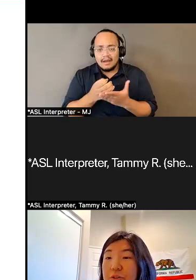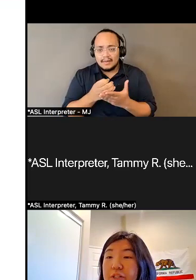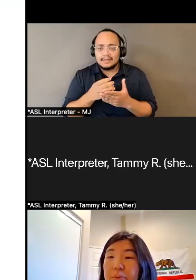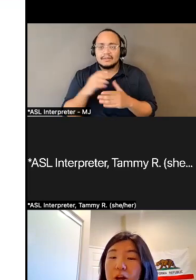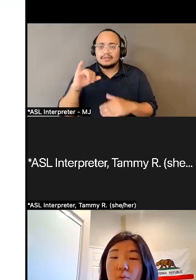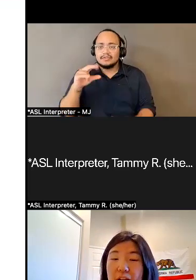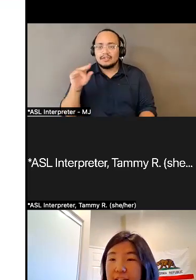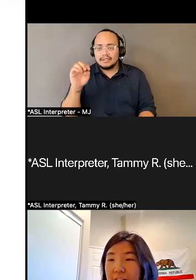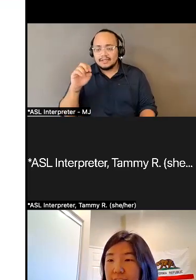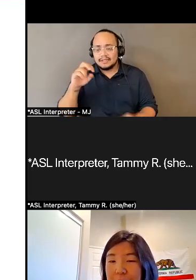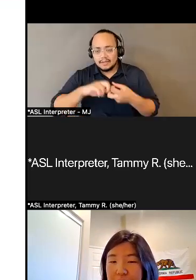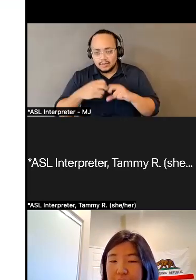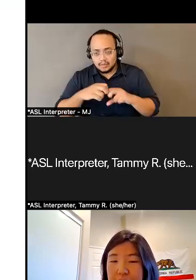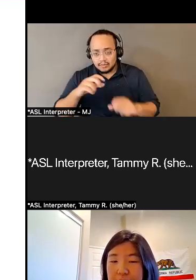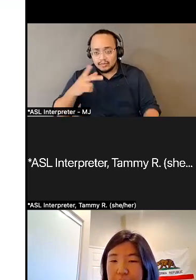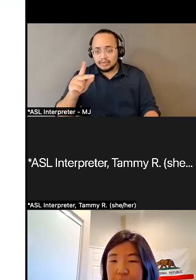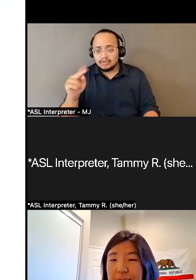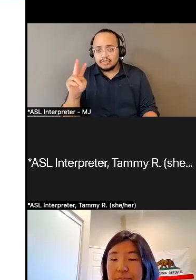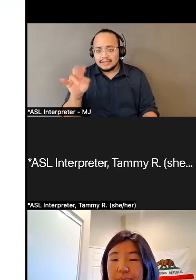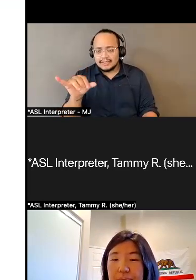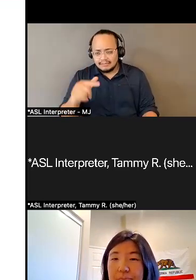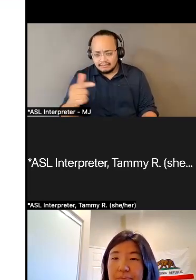Kirkley to explain on what exactly that means.